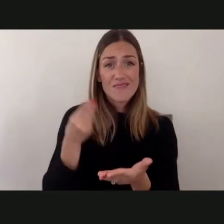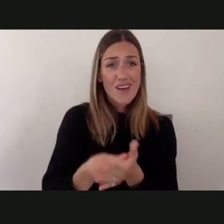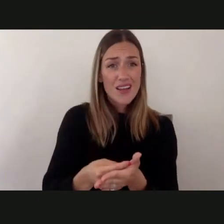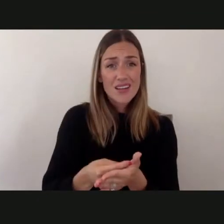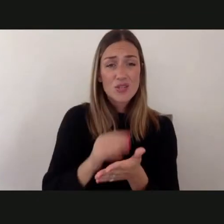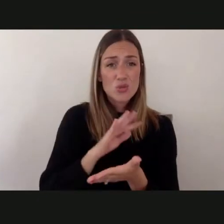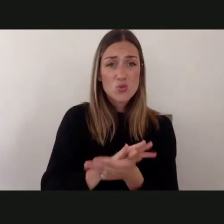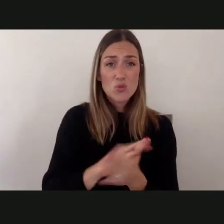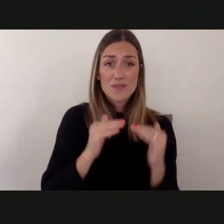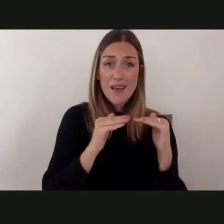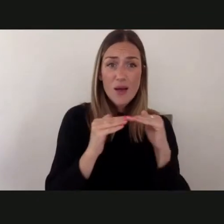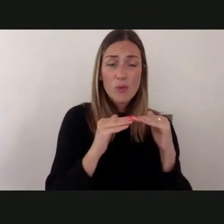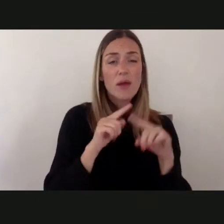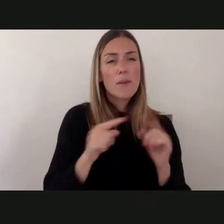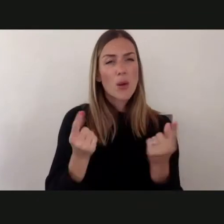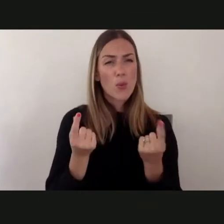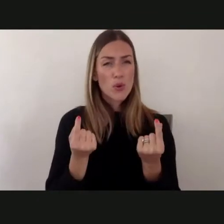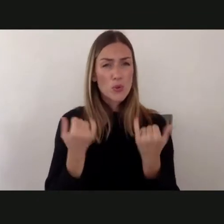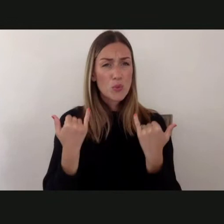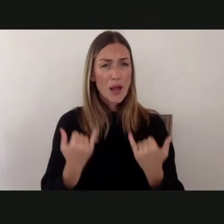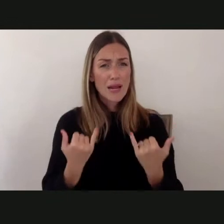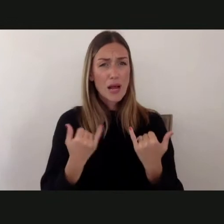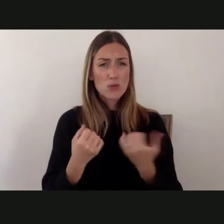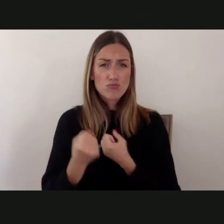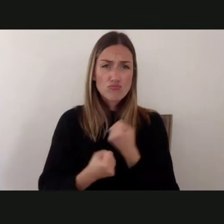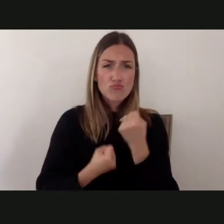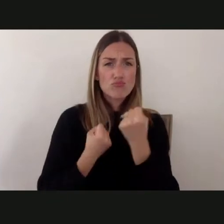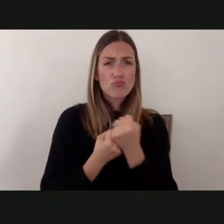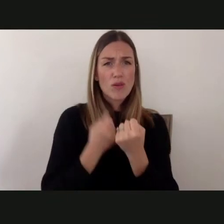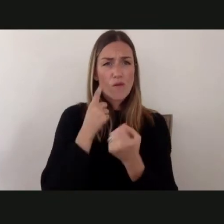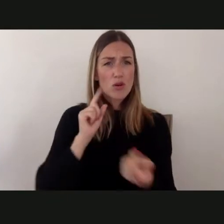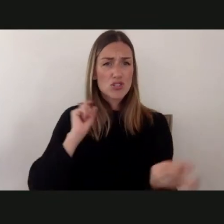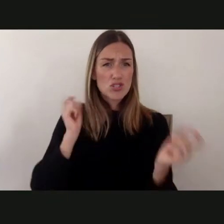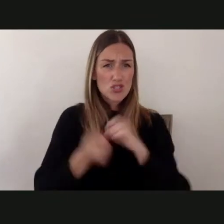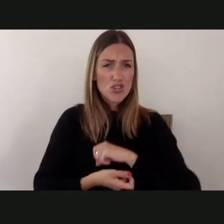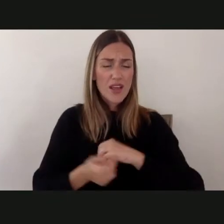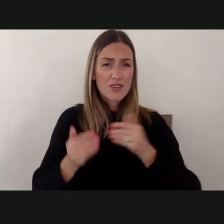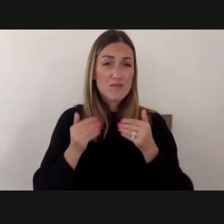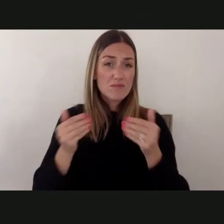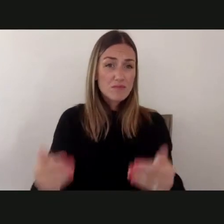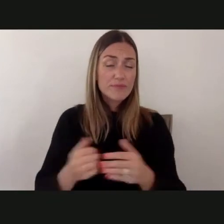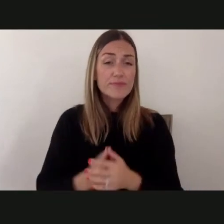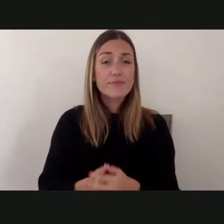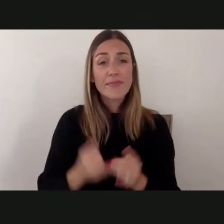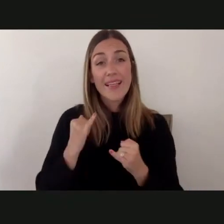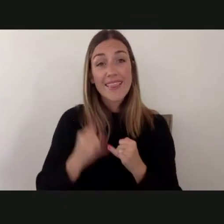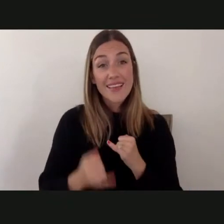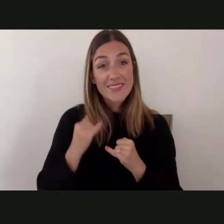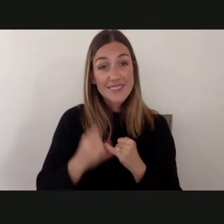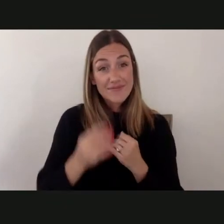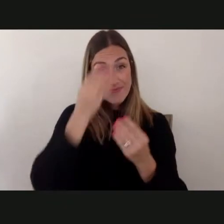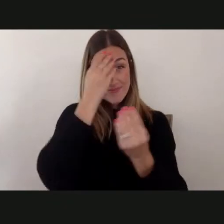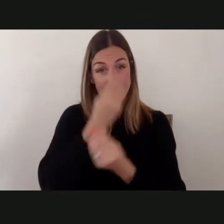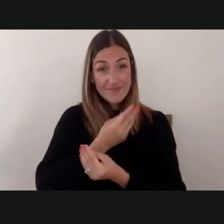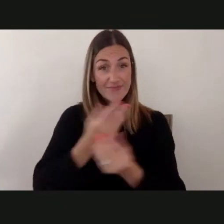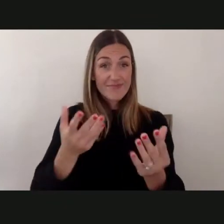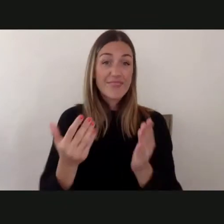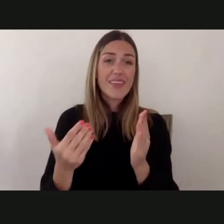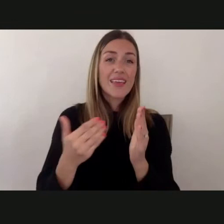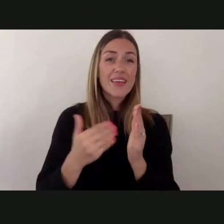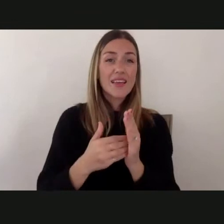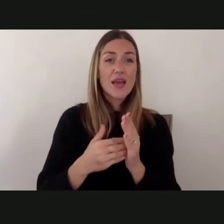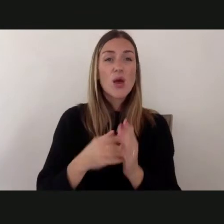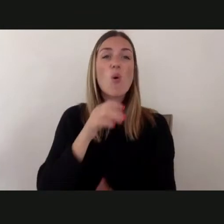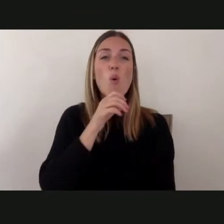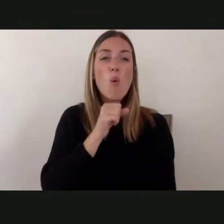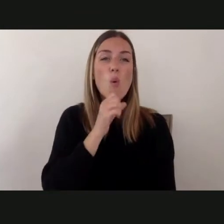but what can parents do right now to advocate for change. Lastly, we want to let you know that, again, wear your orange